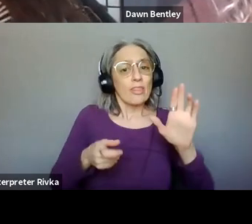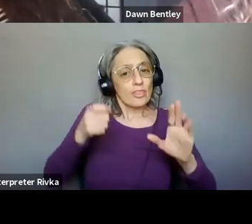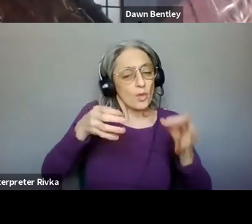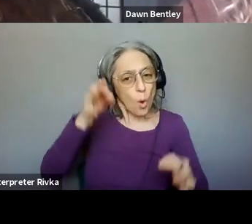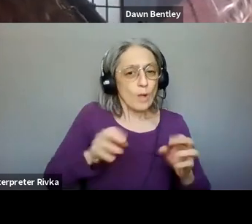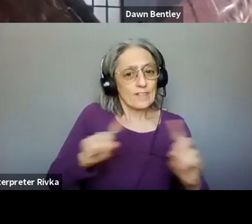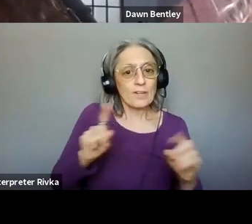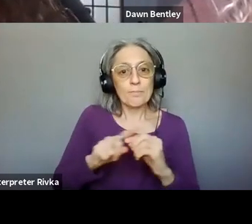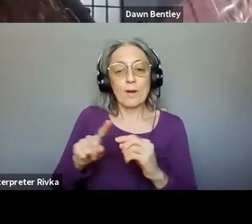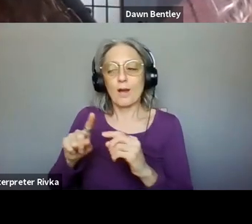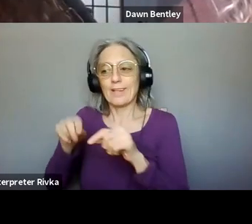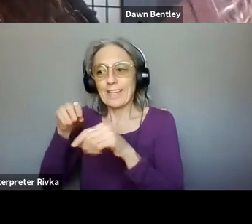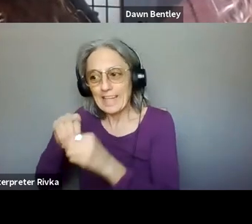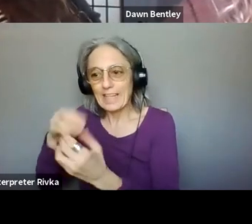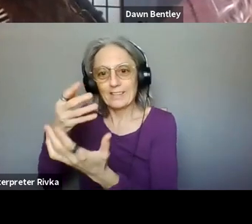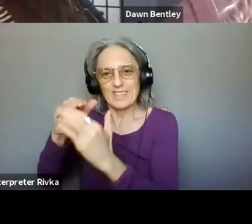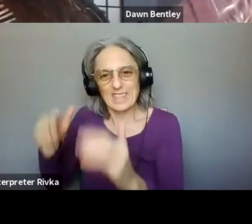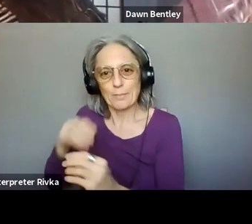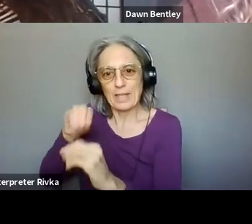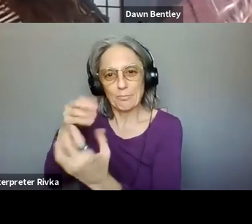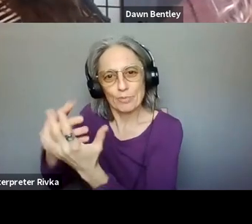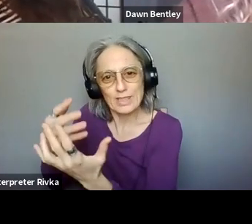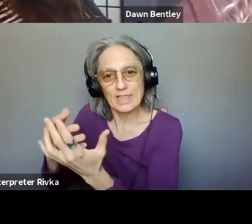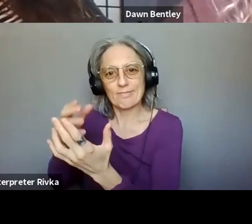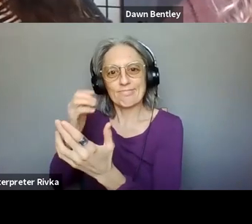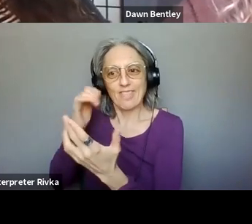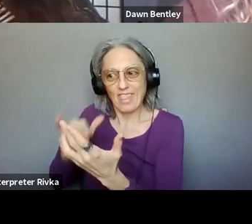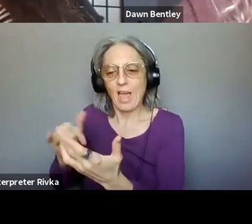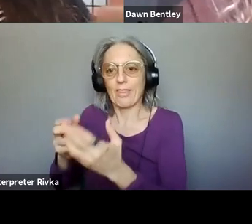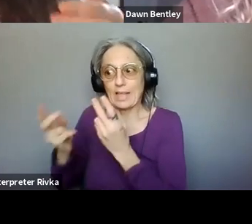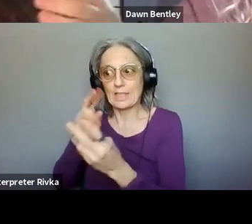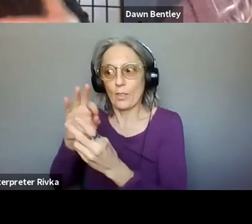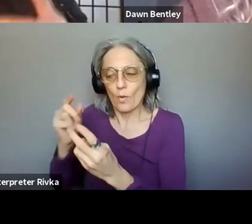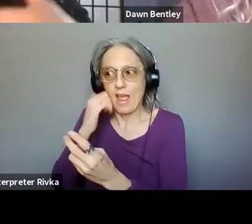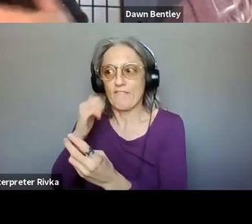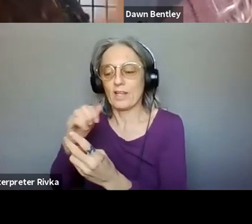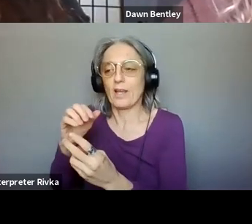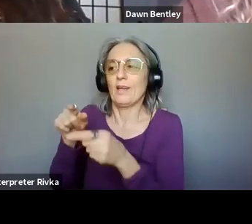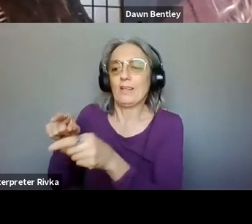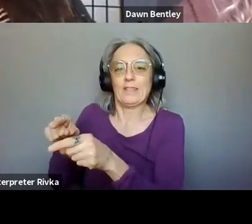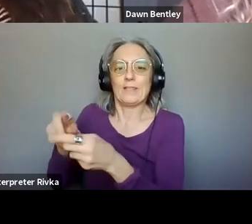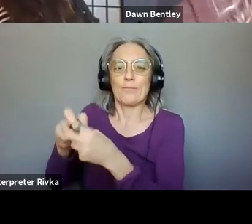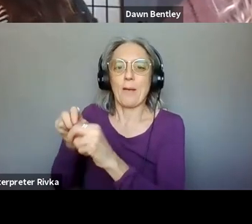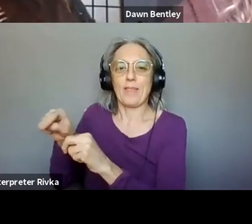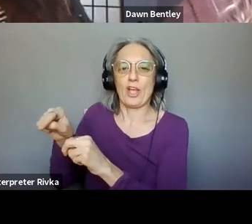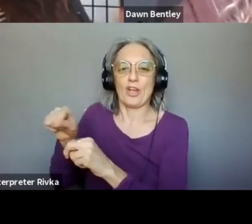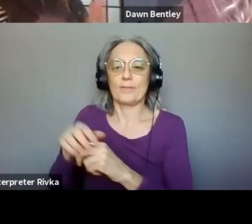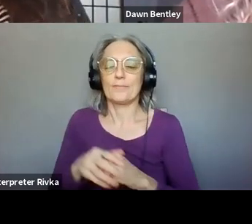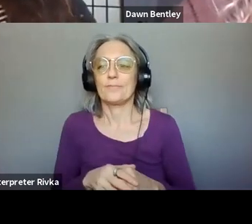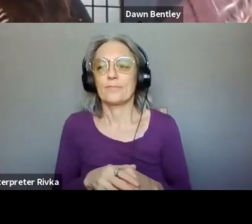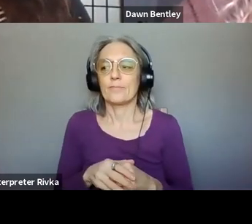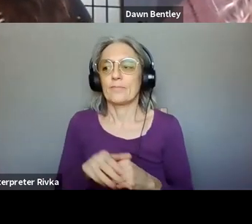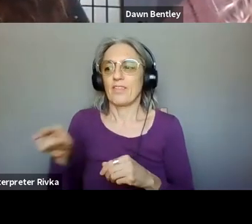but the people on the ground making day-to-day decisions about the interaction with the justice system in terms of what guardianship means and what